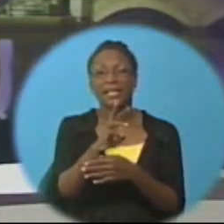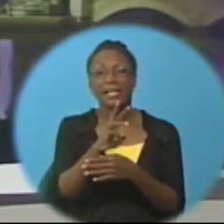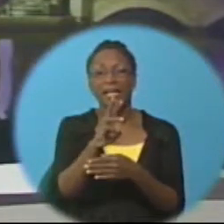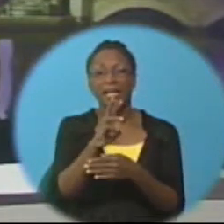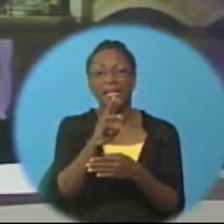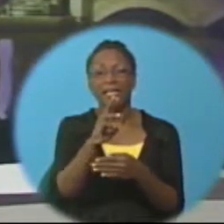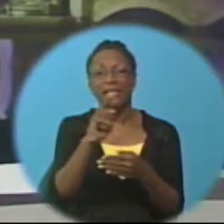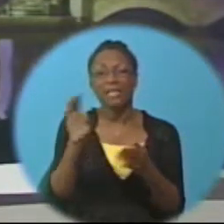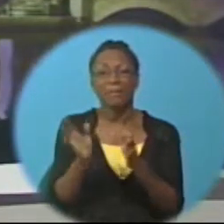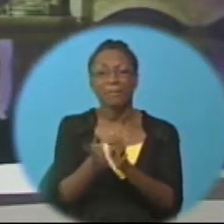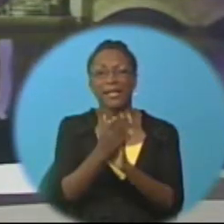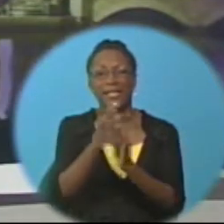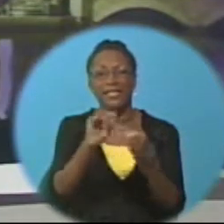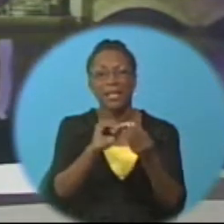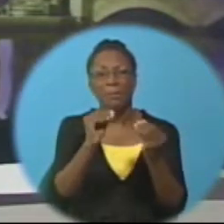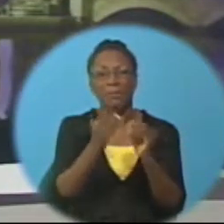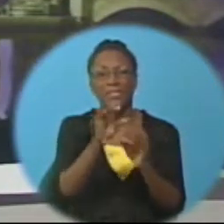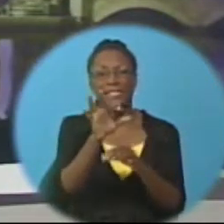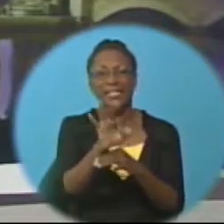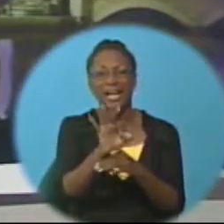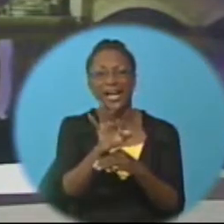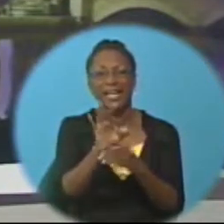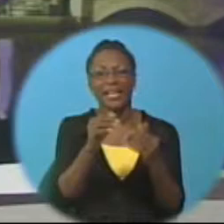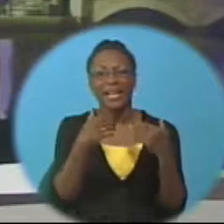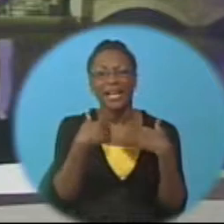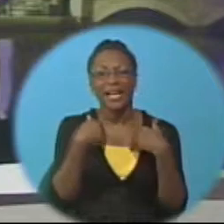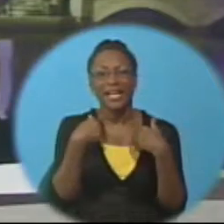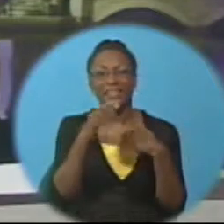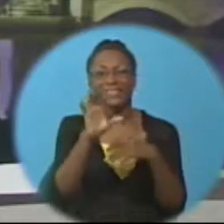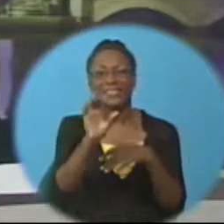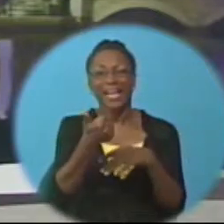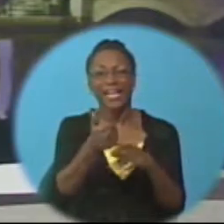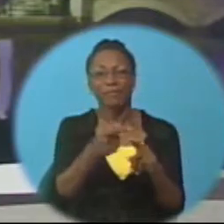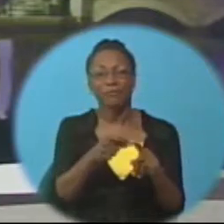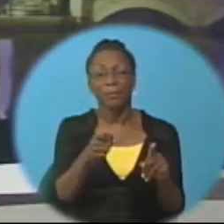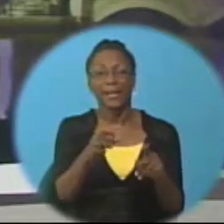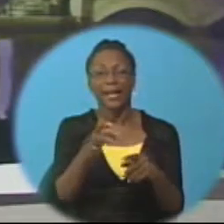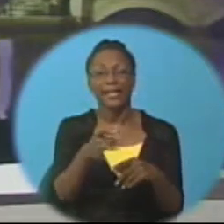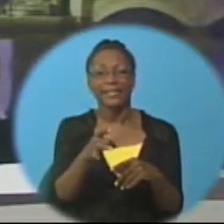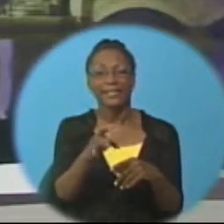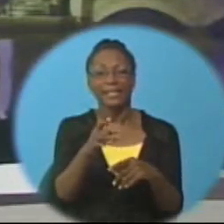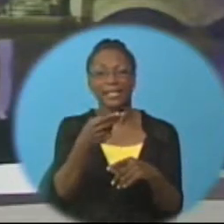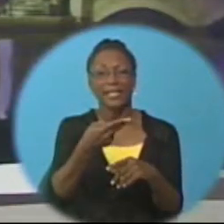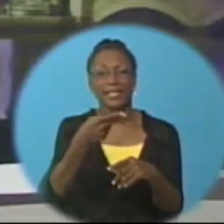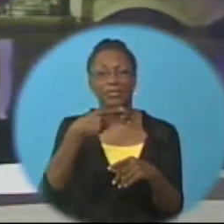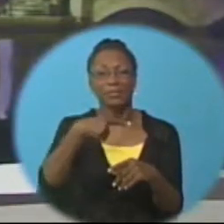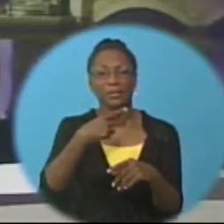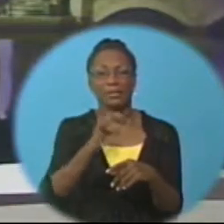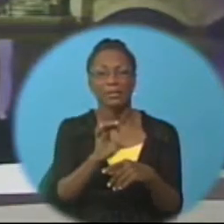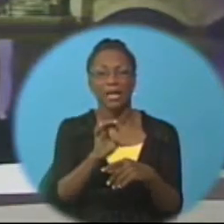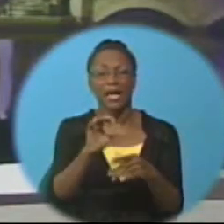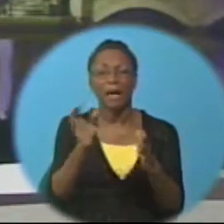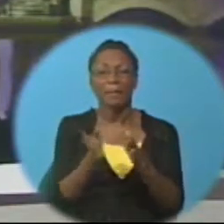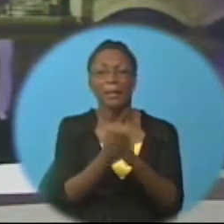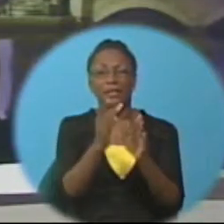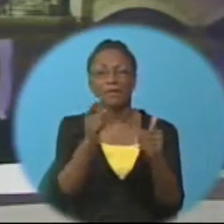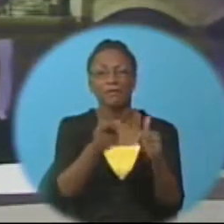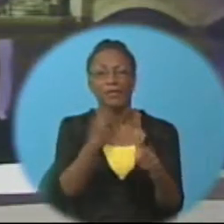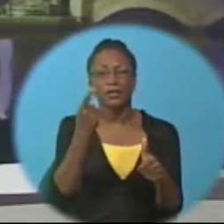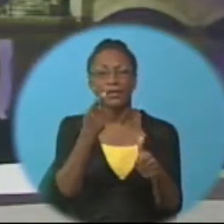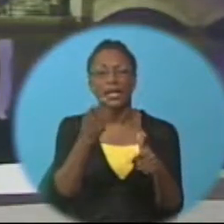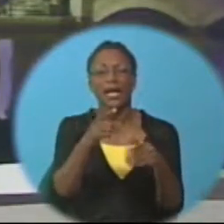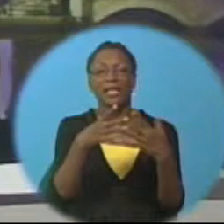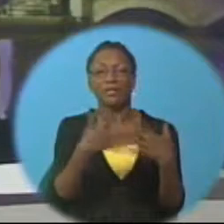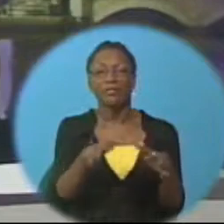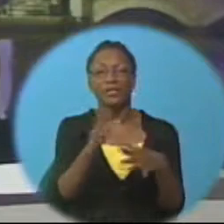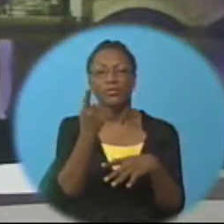batted at number 9, scoring 10 from 18 deliveries as the HPC elected to bat first and were bowled out for